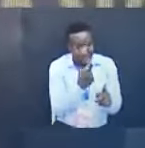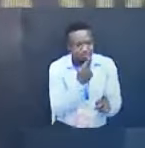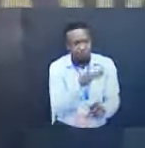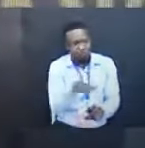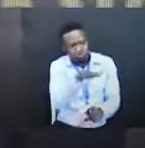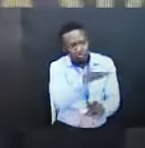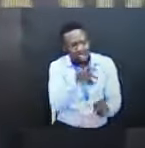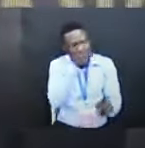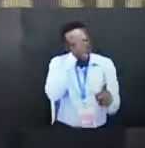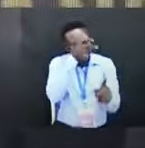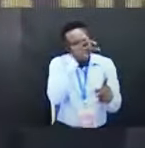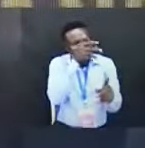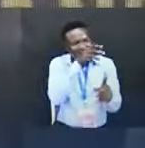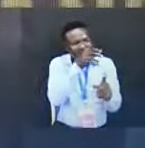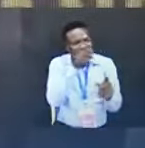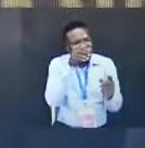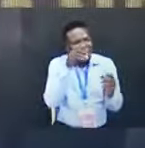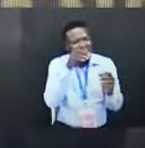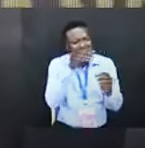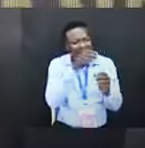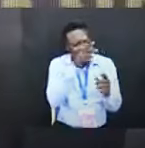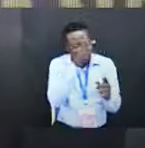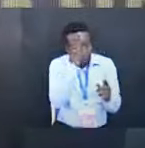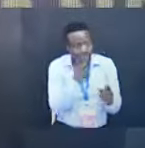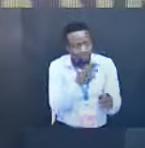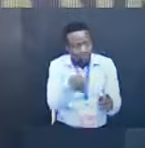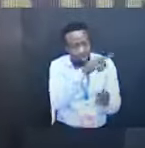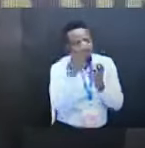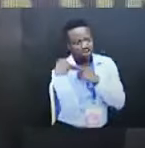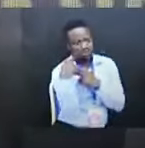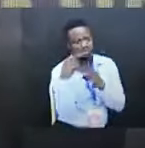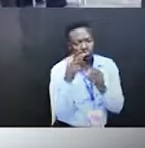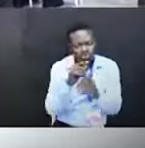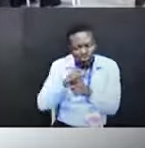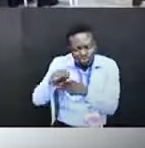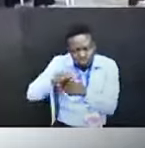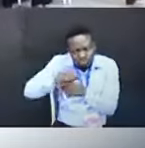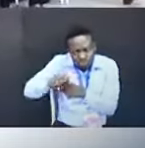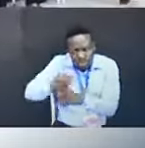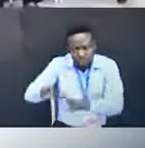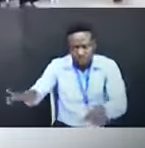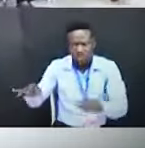the entire household in the fear of God.